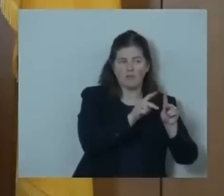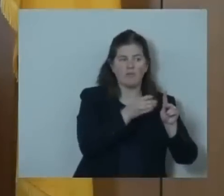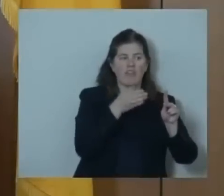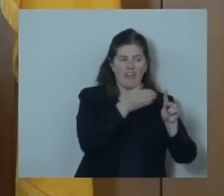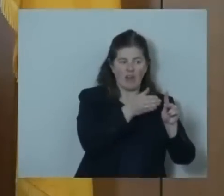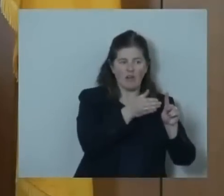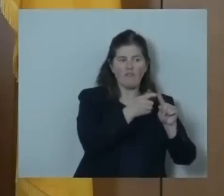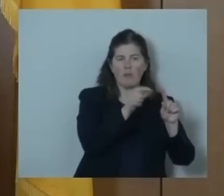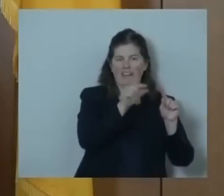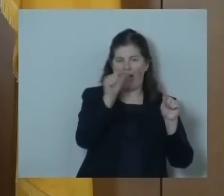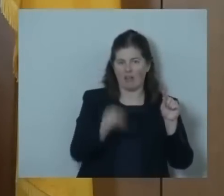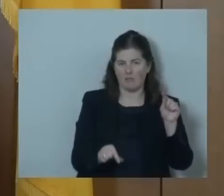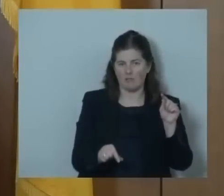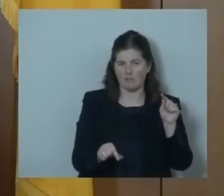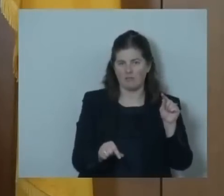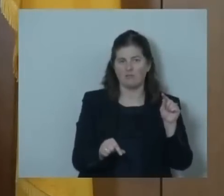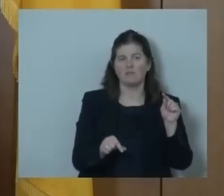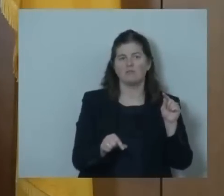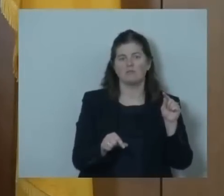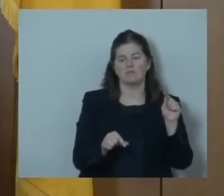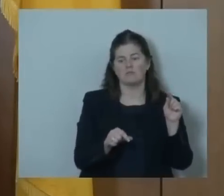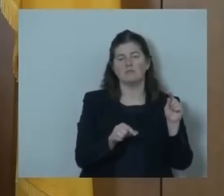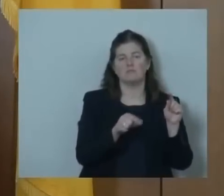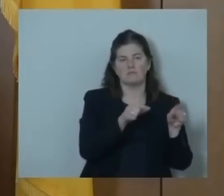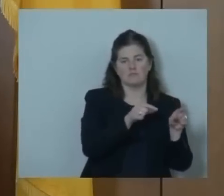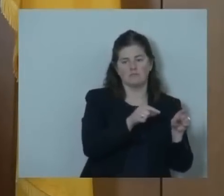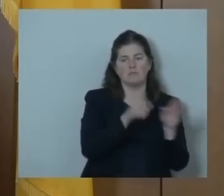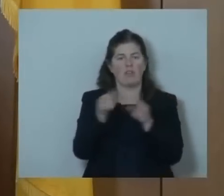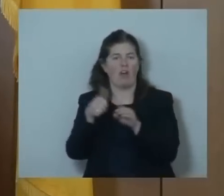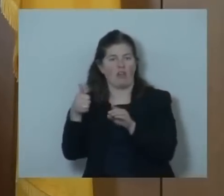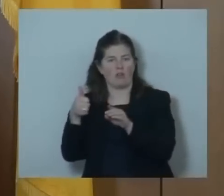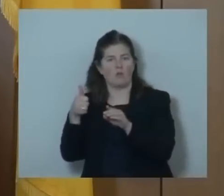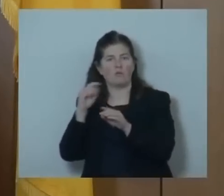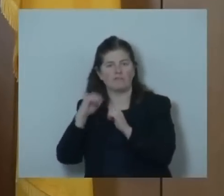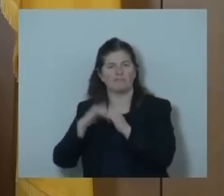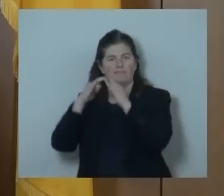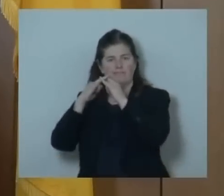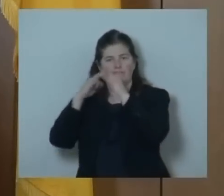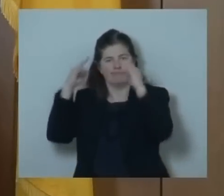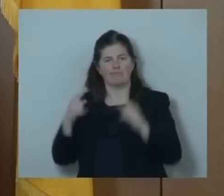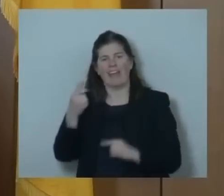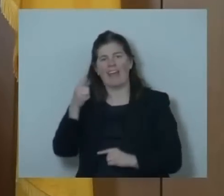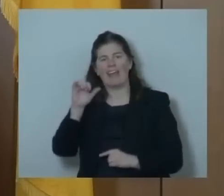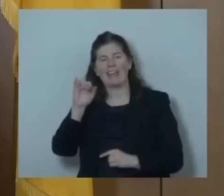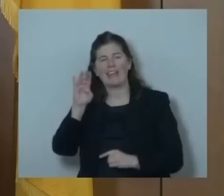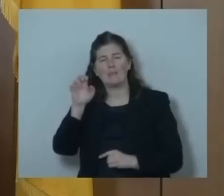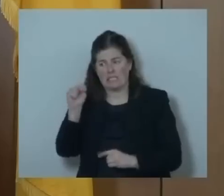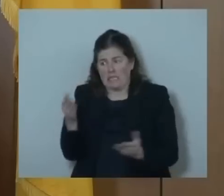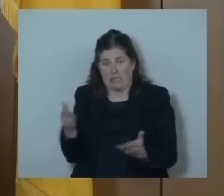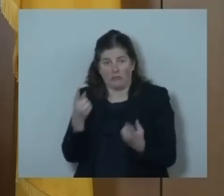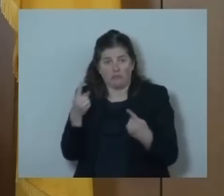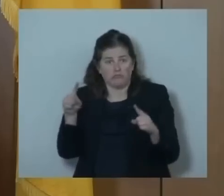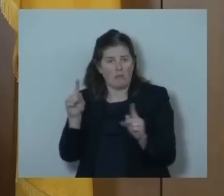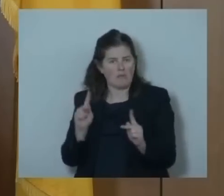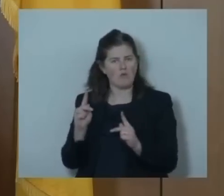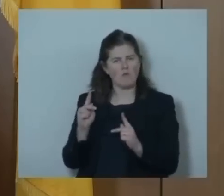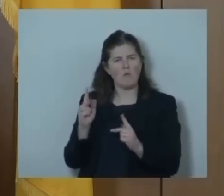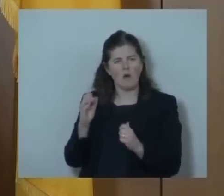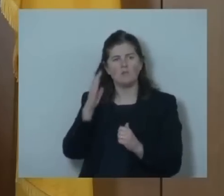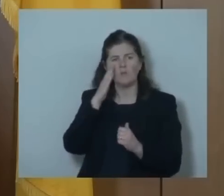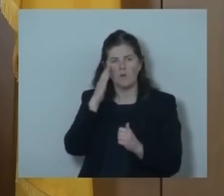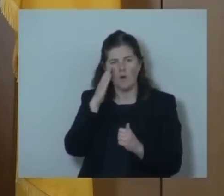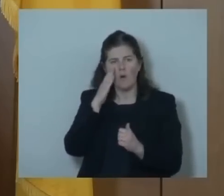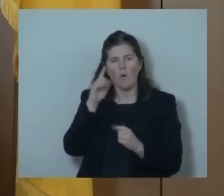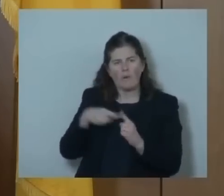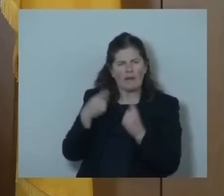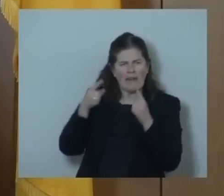go to Gallup. The rest of it's going to be stood up, as we talked about at the Gibson site. It's here. I know folks were interested about when that was going to